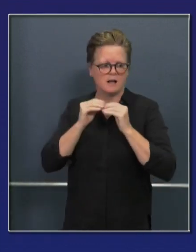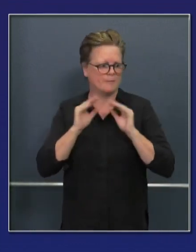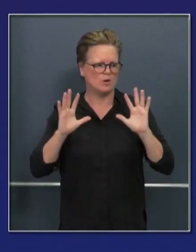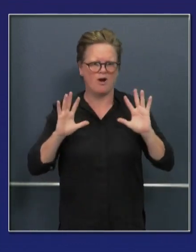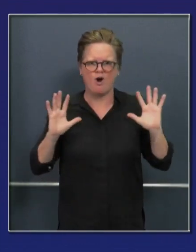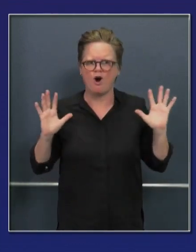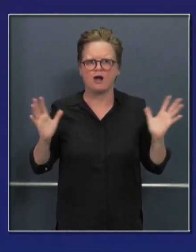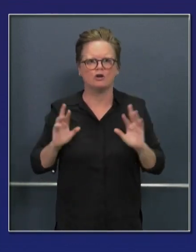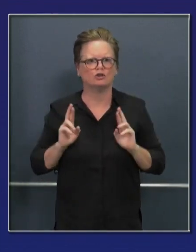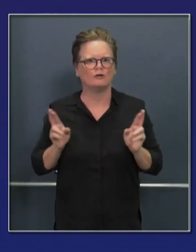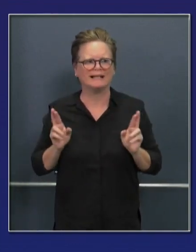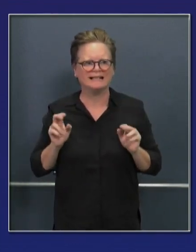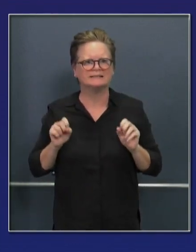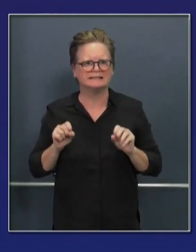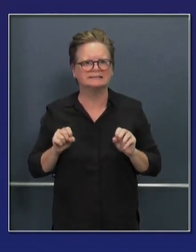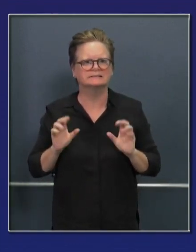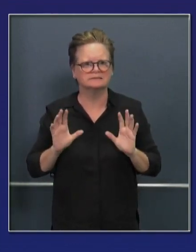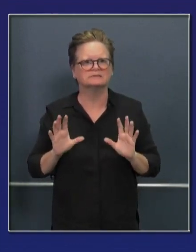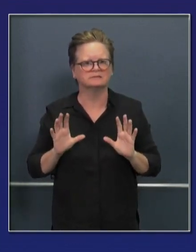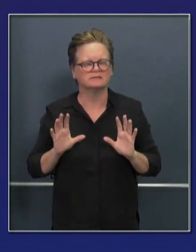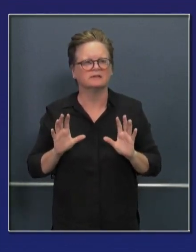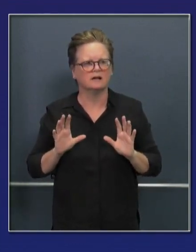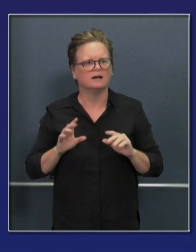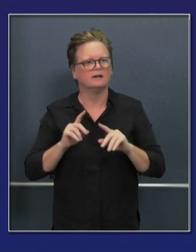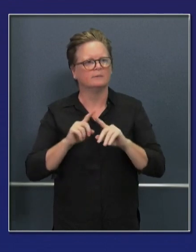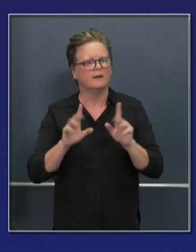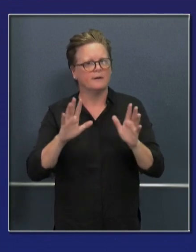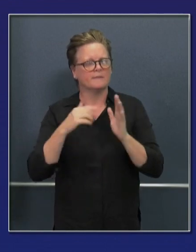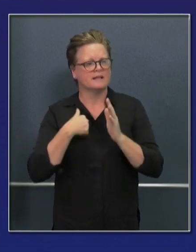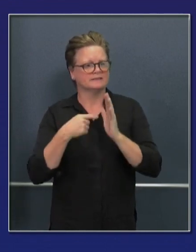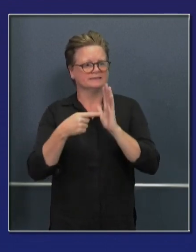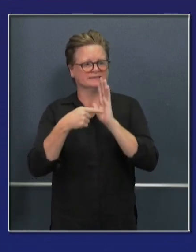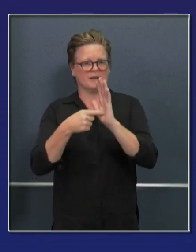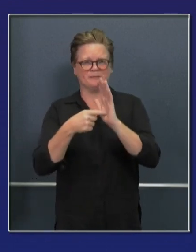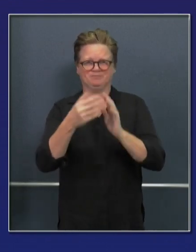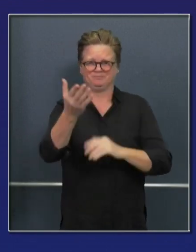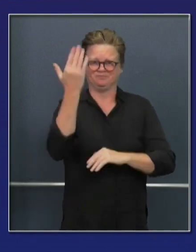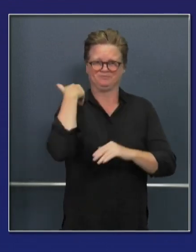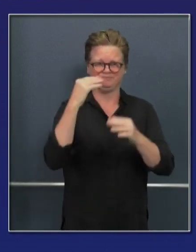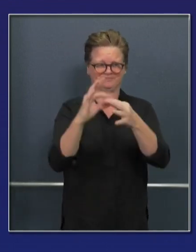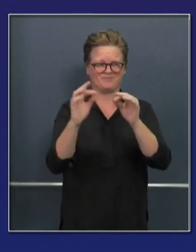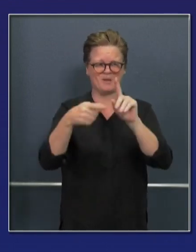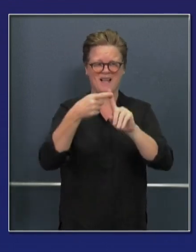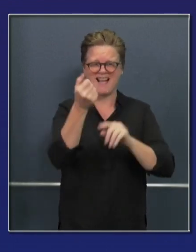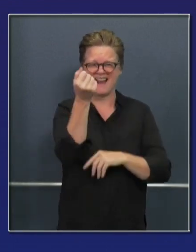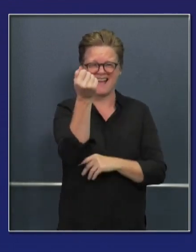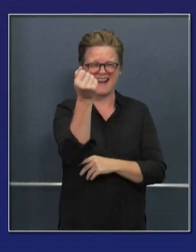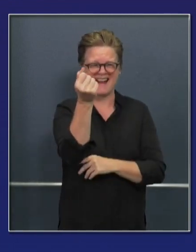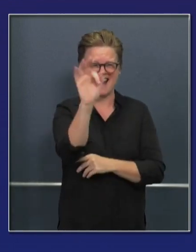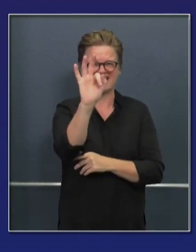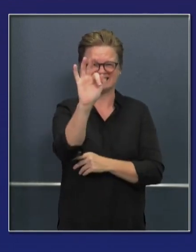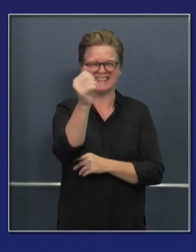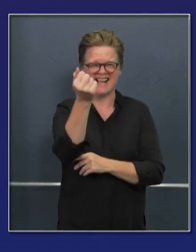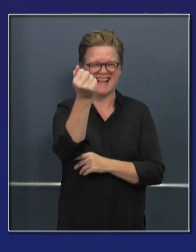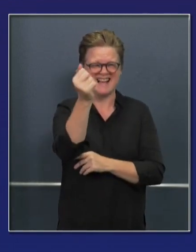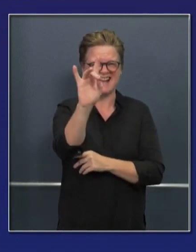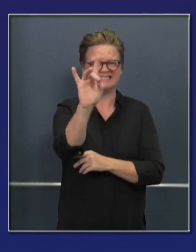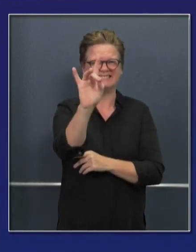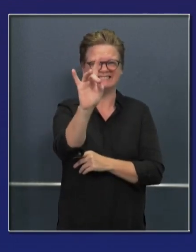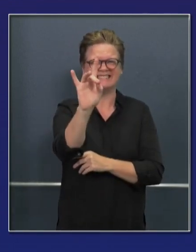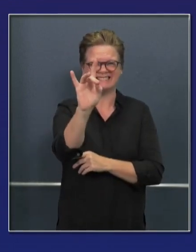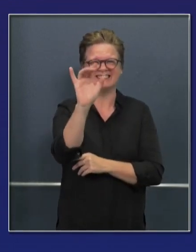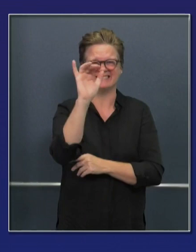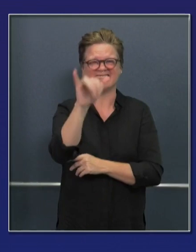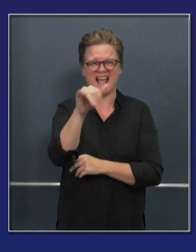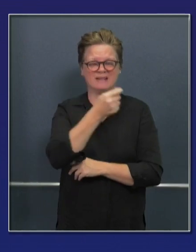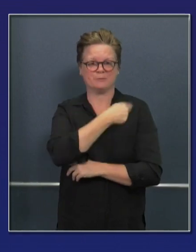relatively modest. That's the wave we're still working through. It was the second wave where things peaked because people said, we've